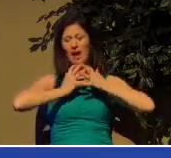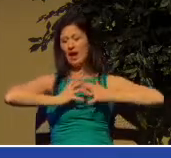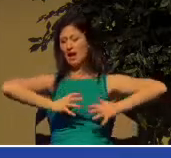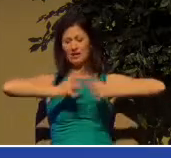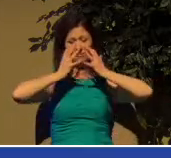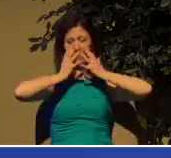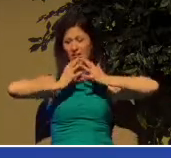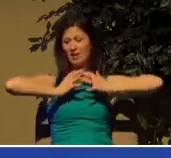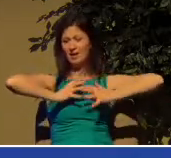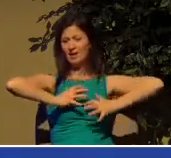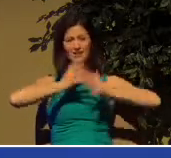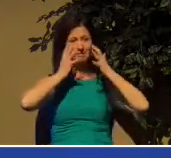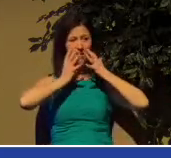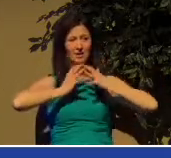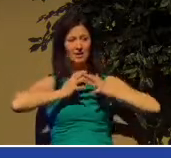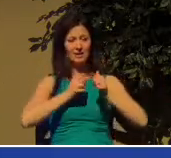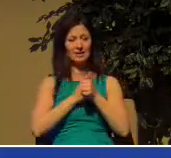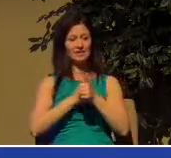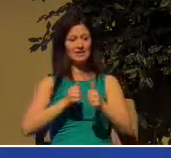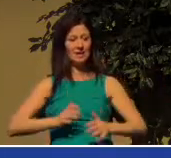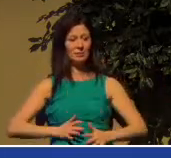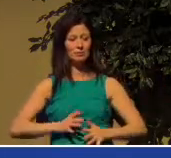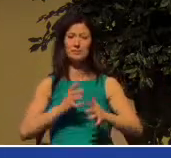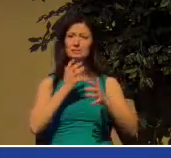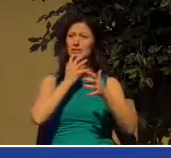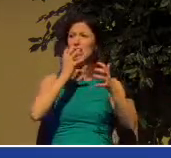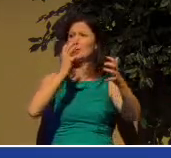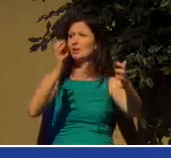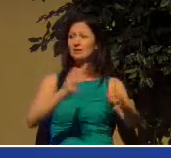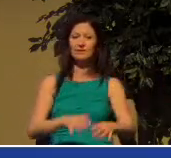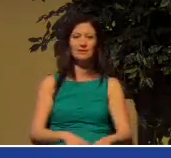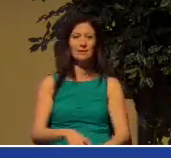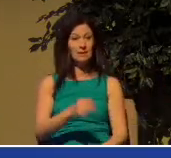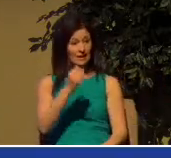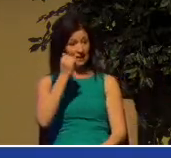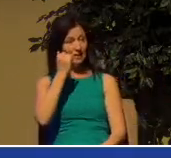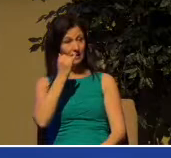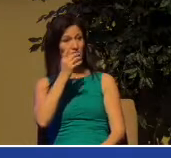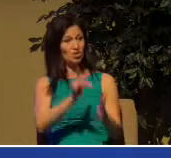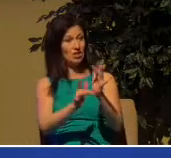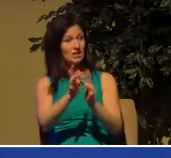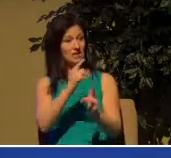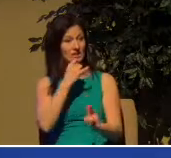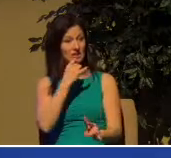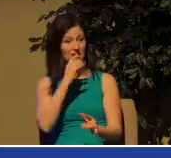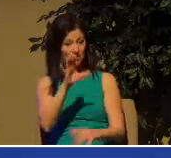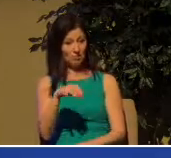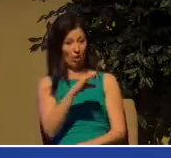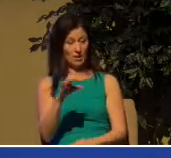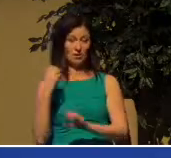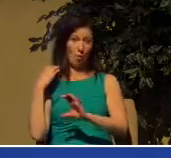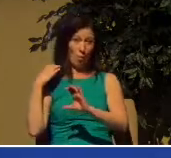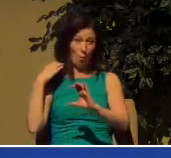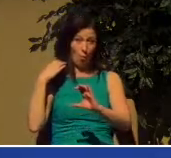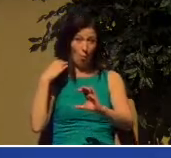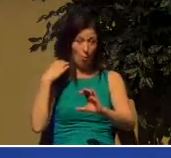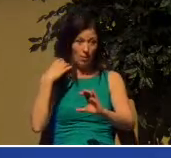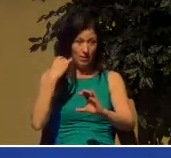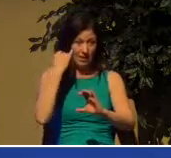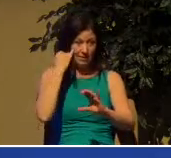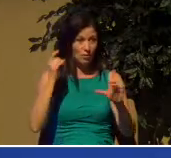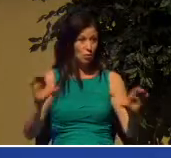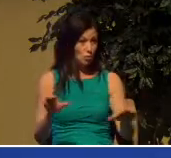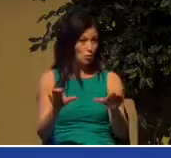And he says, here's something I want you to hear. He says, if they do this when the tree is green, what are they going to